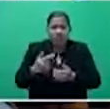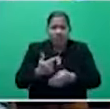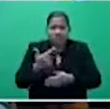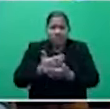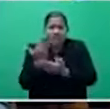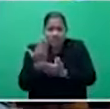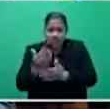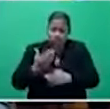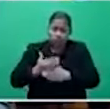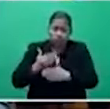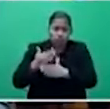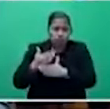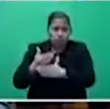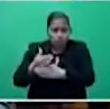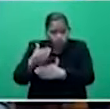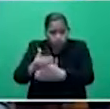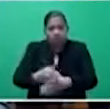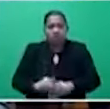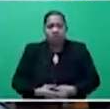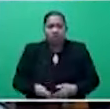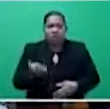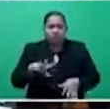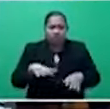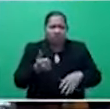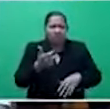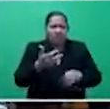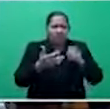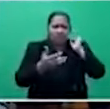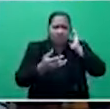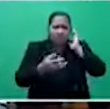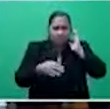already laid nearly 19% of the pipes they're supposed to,